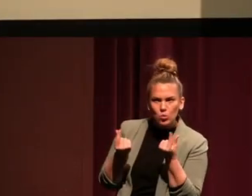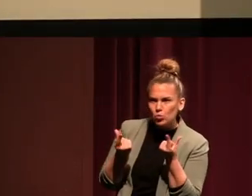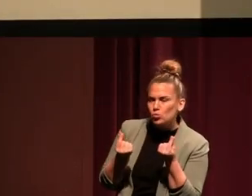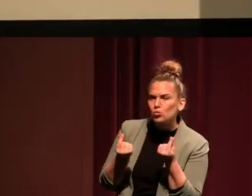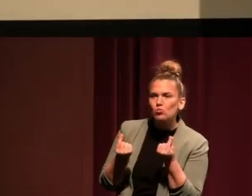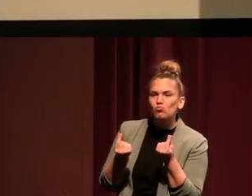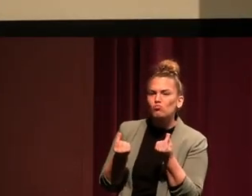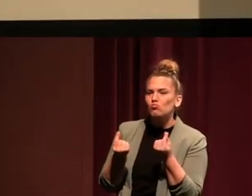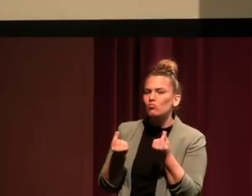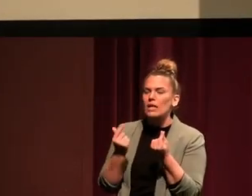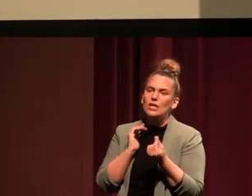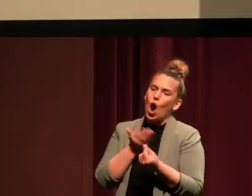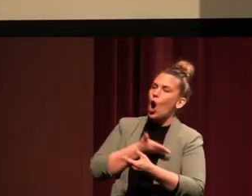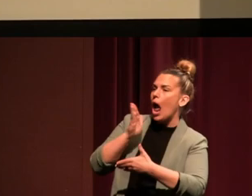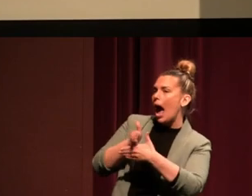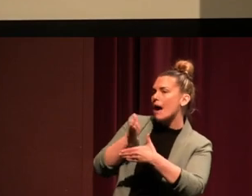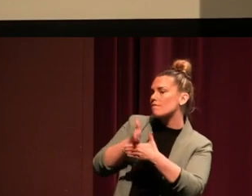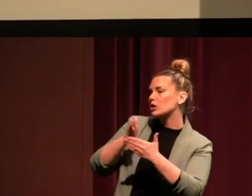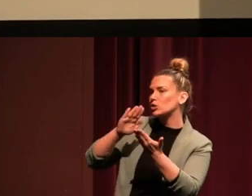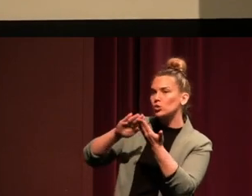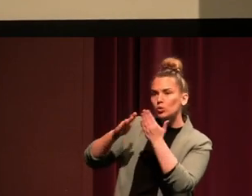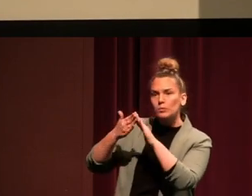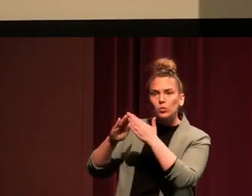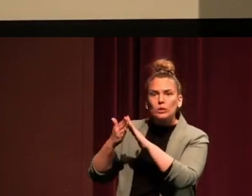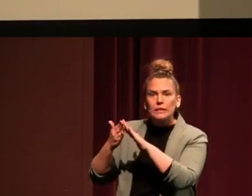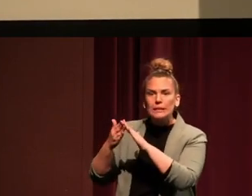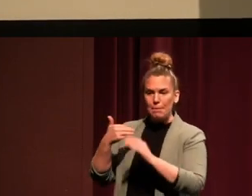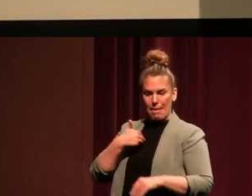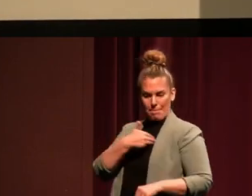you know, your average community member to